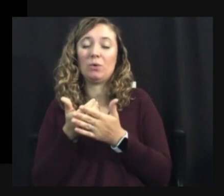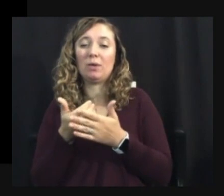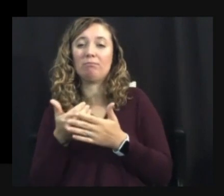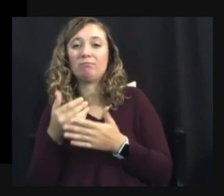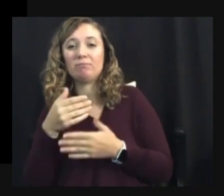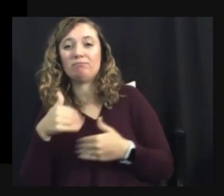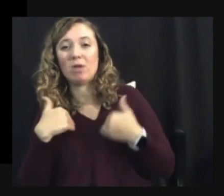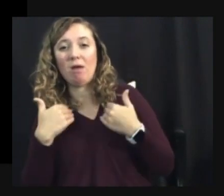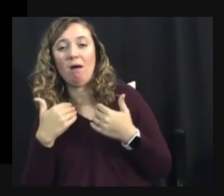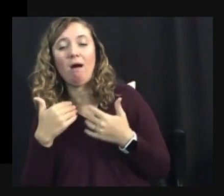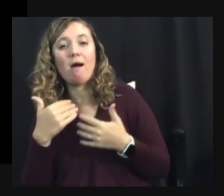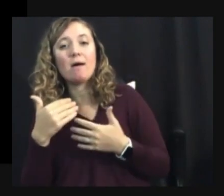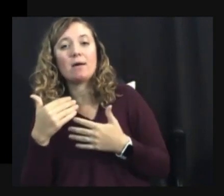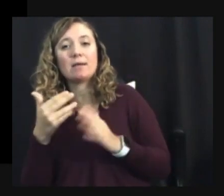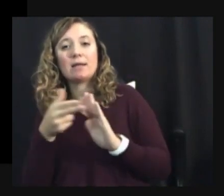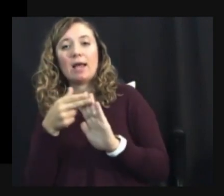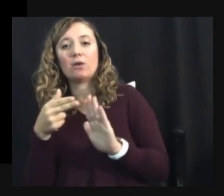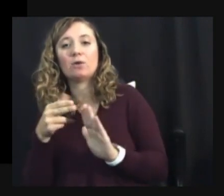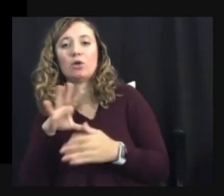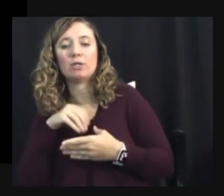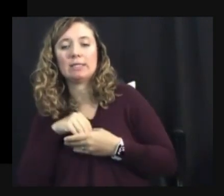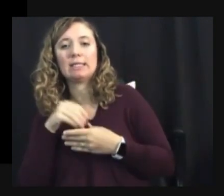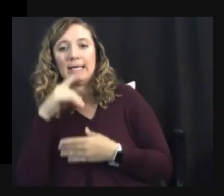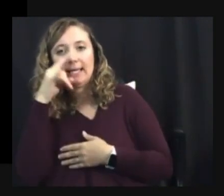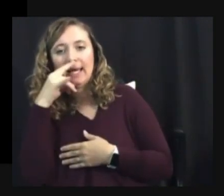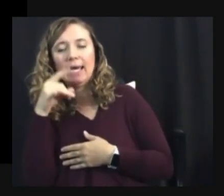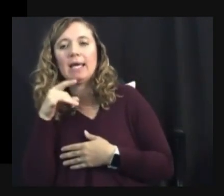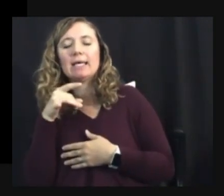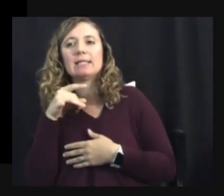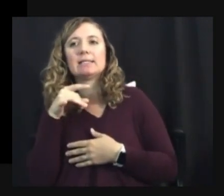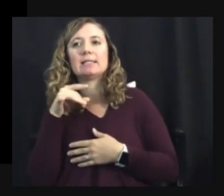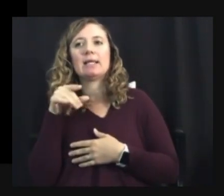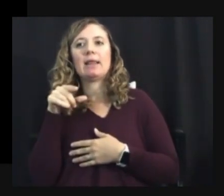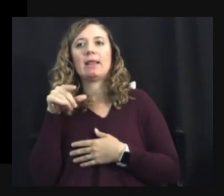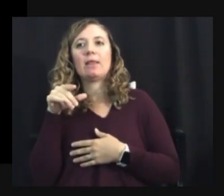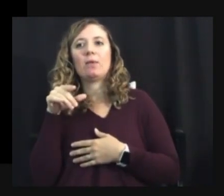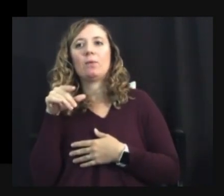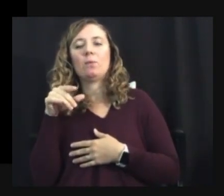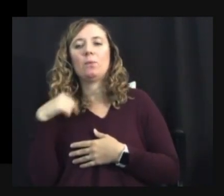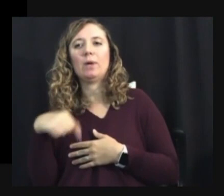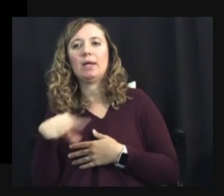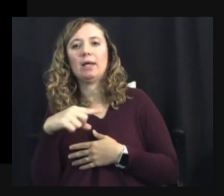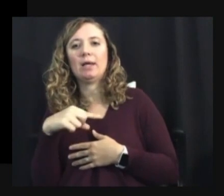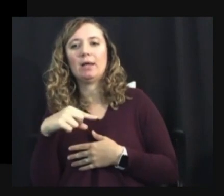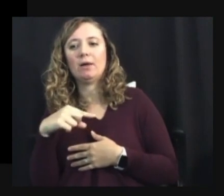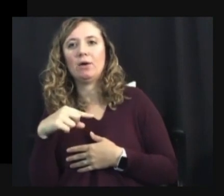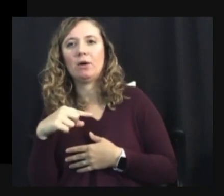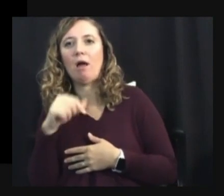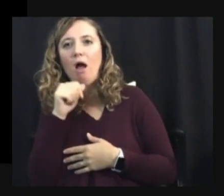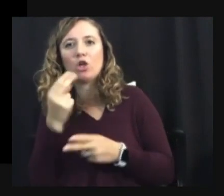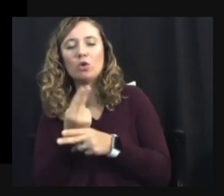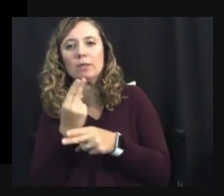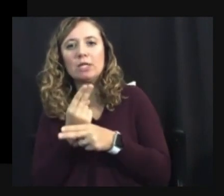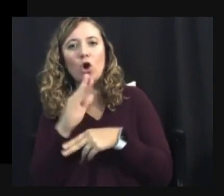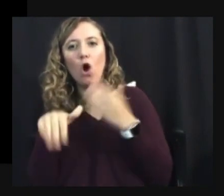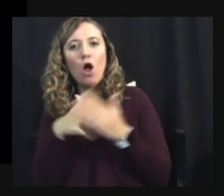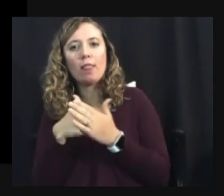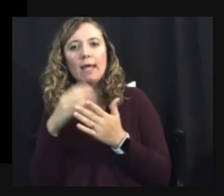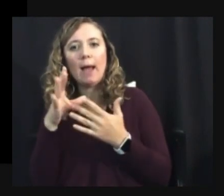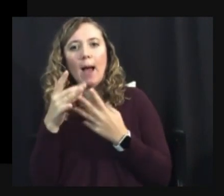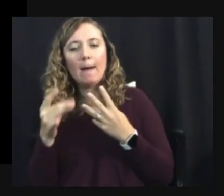our efforts to communicate using nonverbal communication channels are often bypassed because it's not good